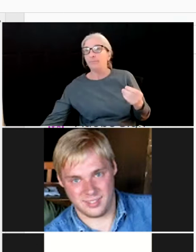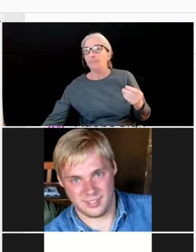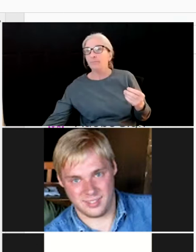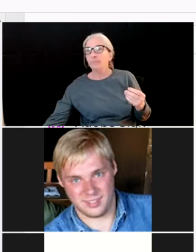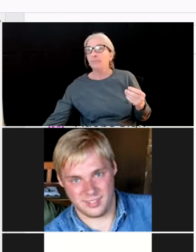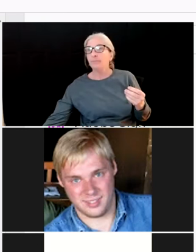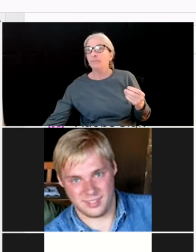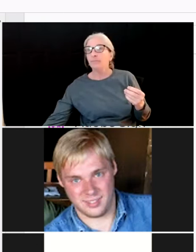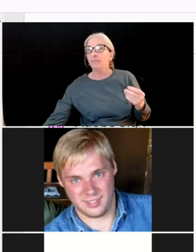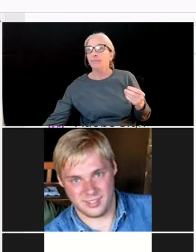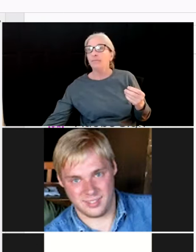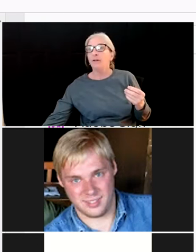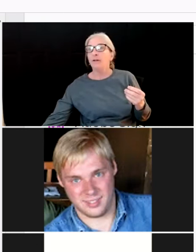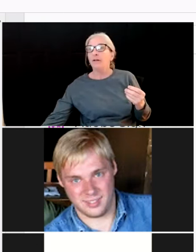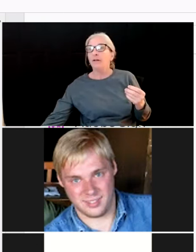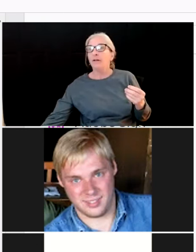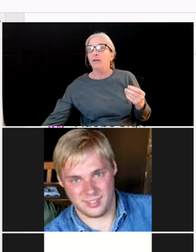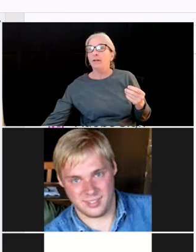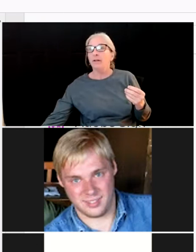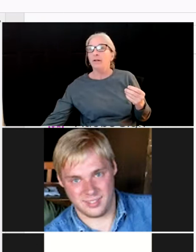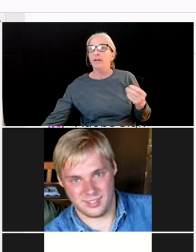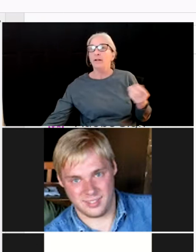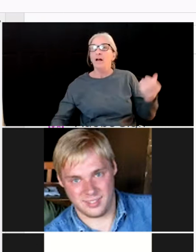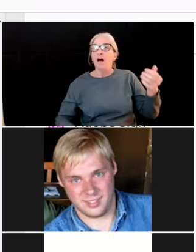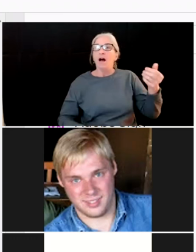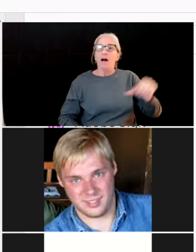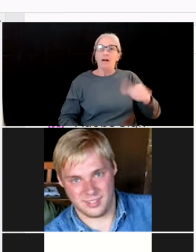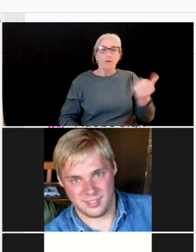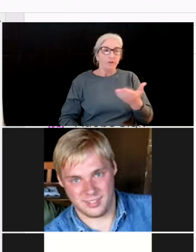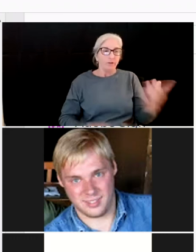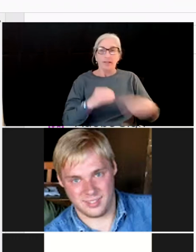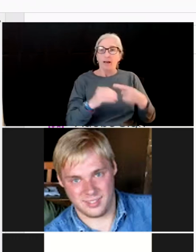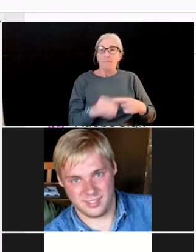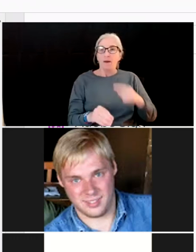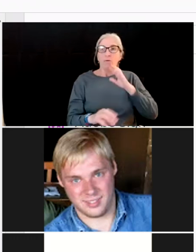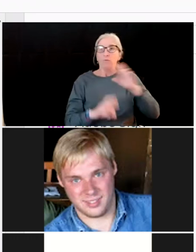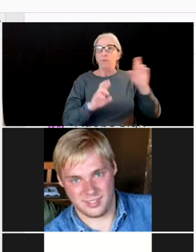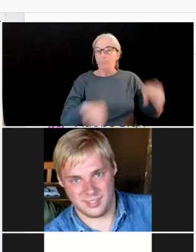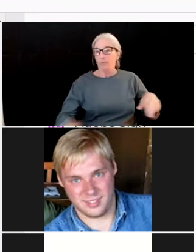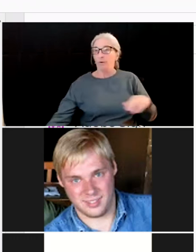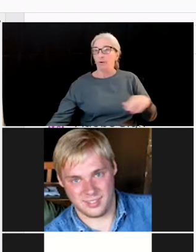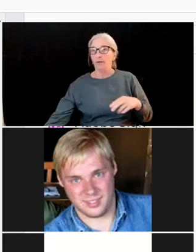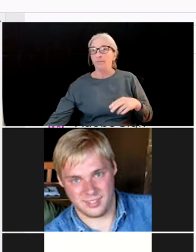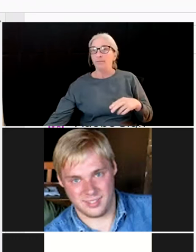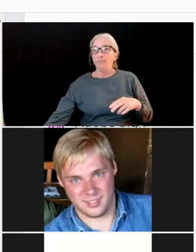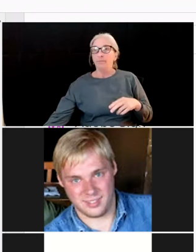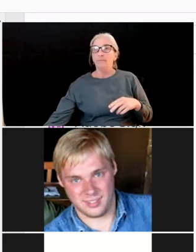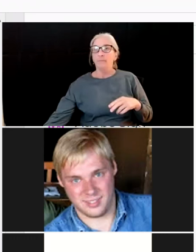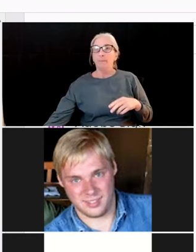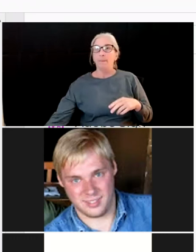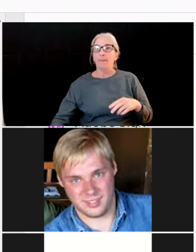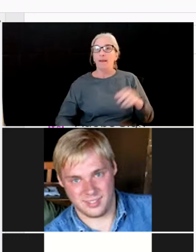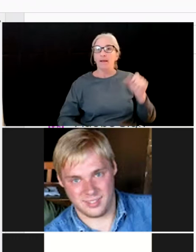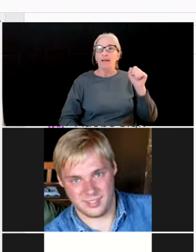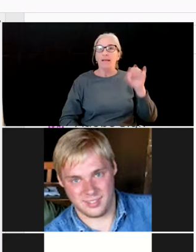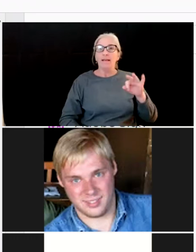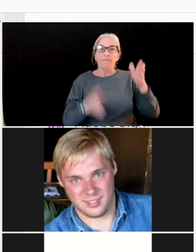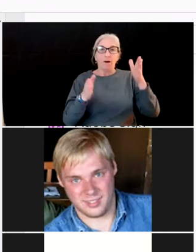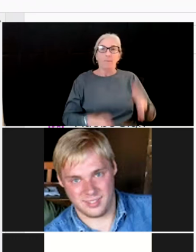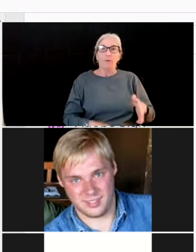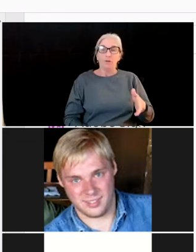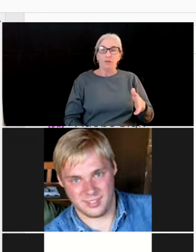Another note on reporting is that if somebody's on SSI because they're looking at earnings and